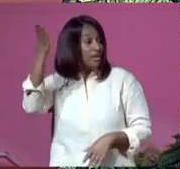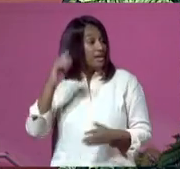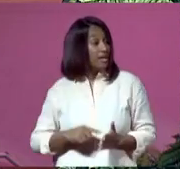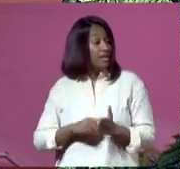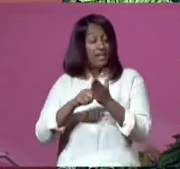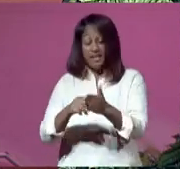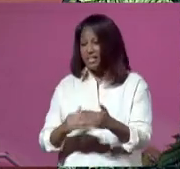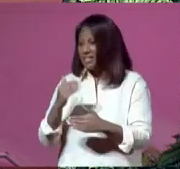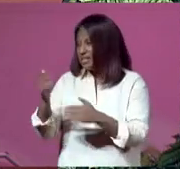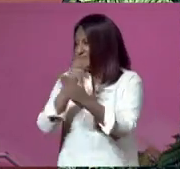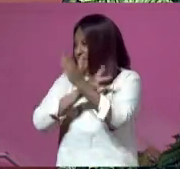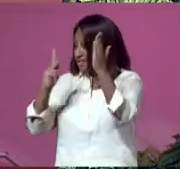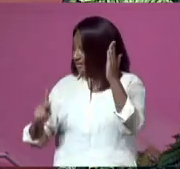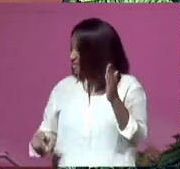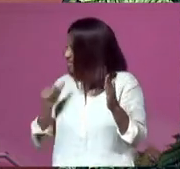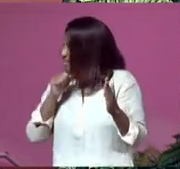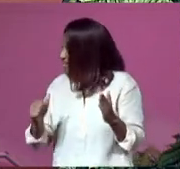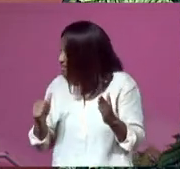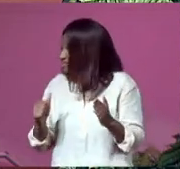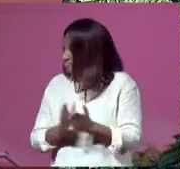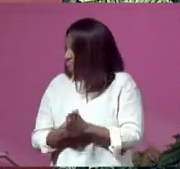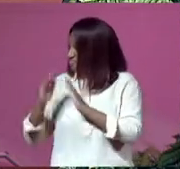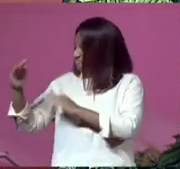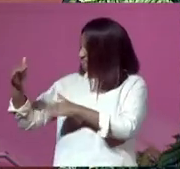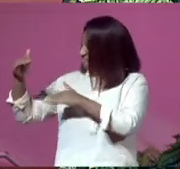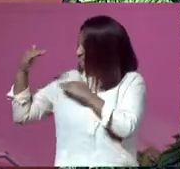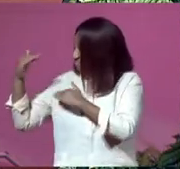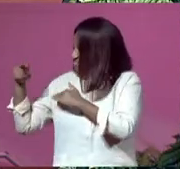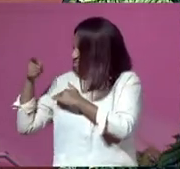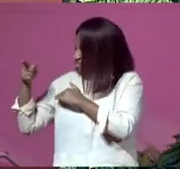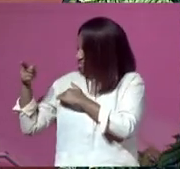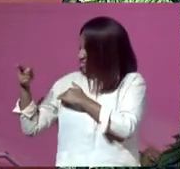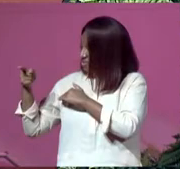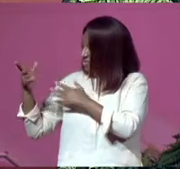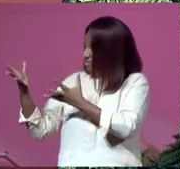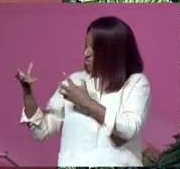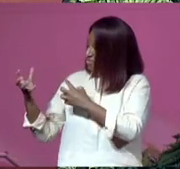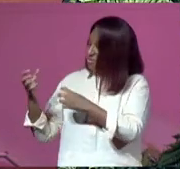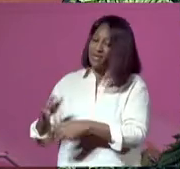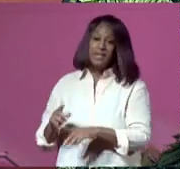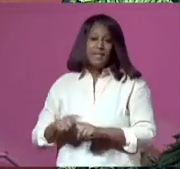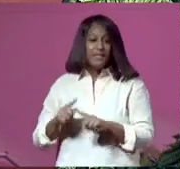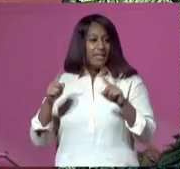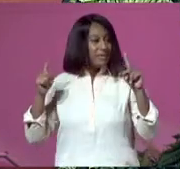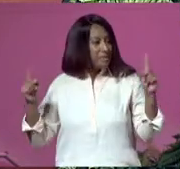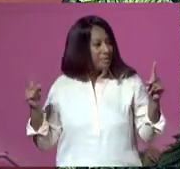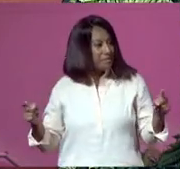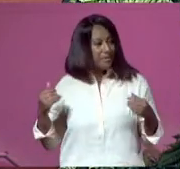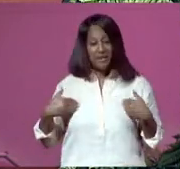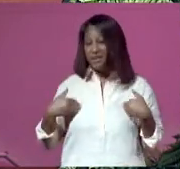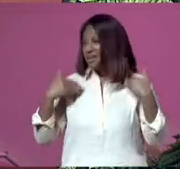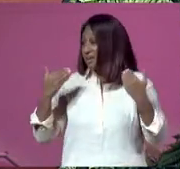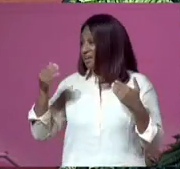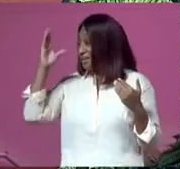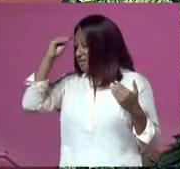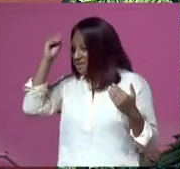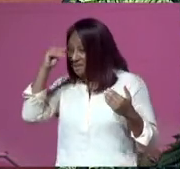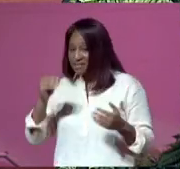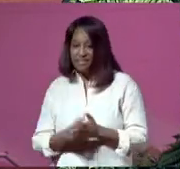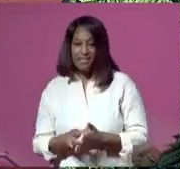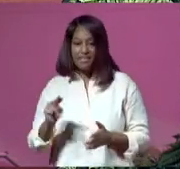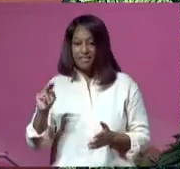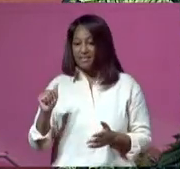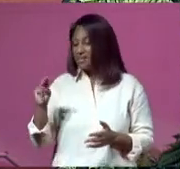that the next king would not fit the description of their logic, but would be a snot-nosed young boy. Naaman